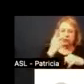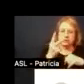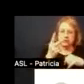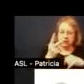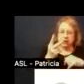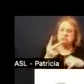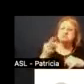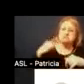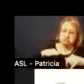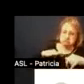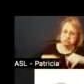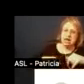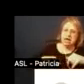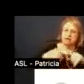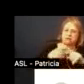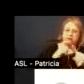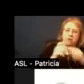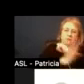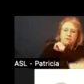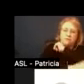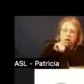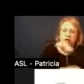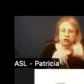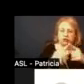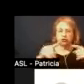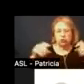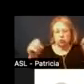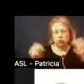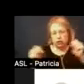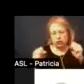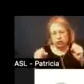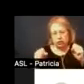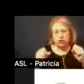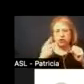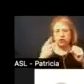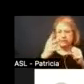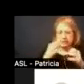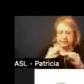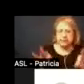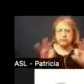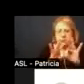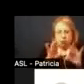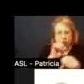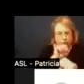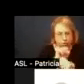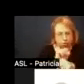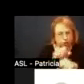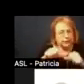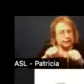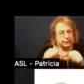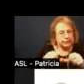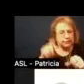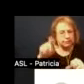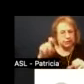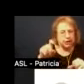gains between fall and winter um obviously we have some important work to do we still have significant equity